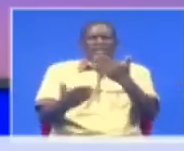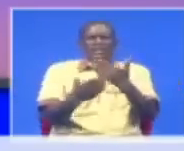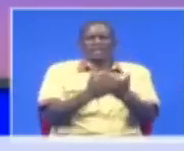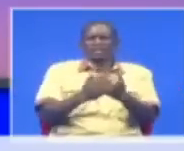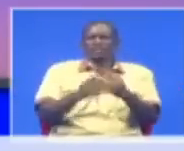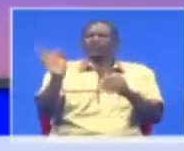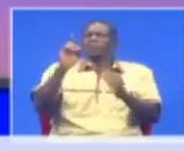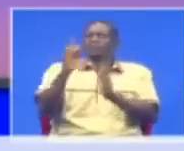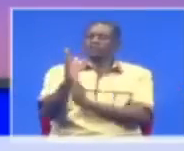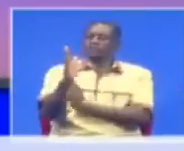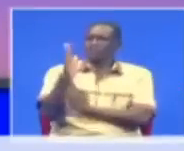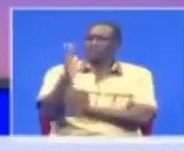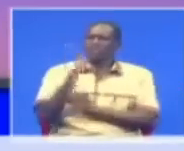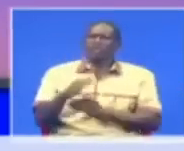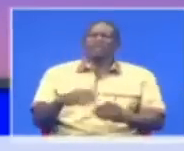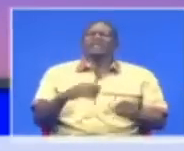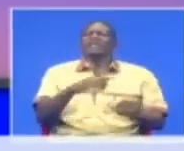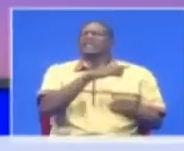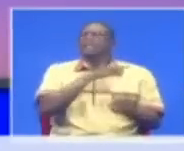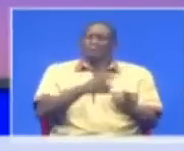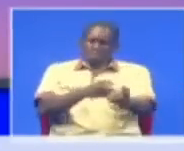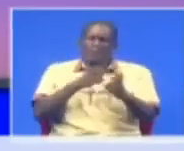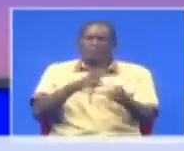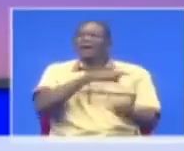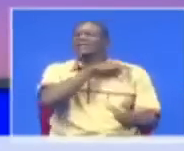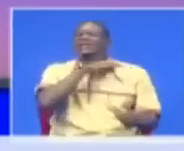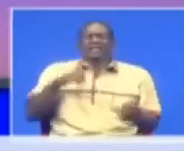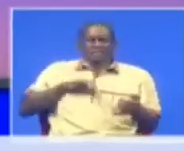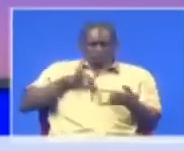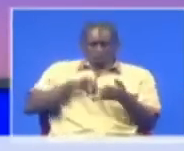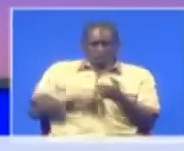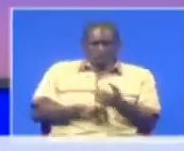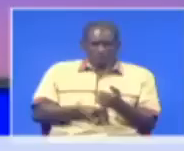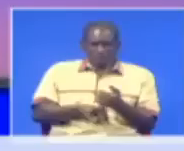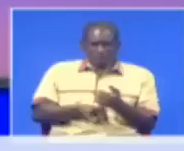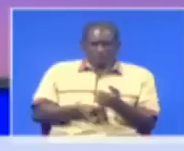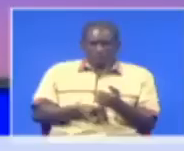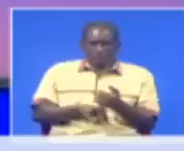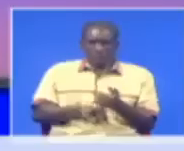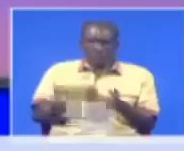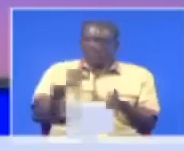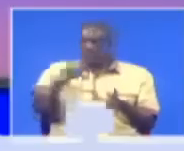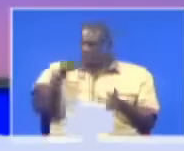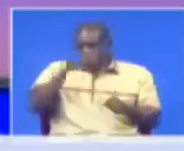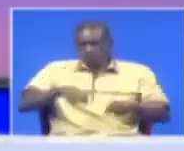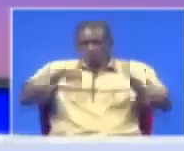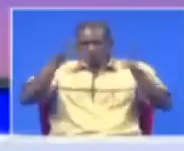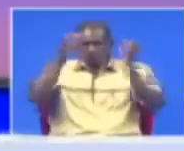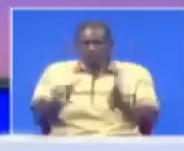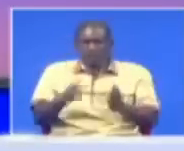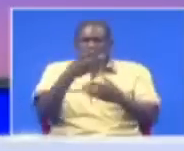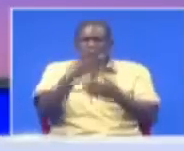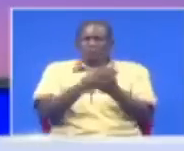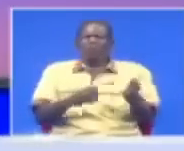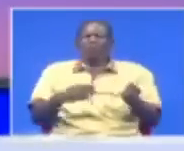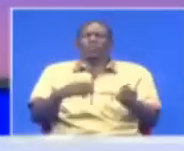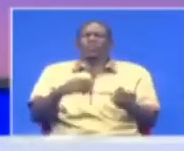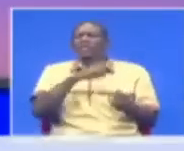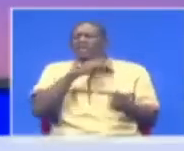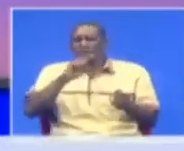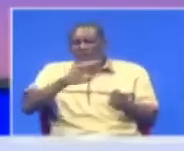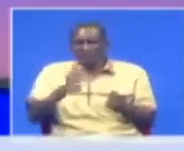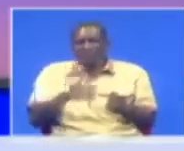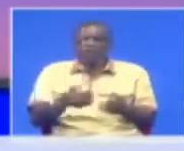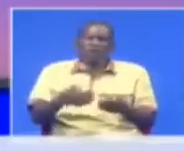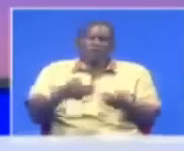Wakasa, a traffic police officer, in cold blood, and then take his own life. Well, both killings were carried out in front of